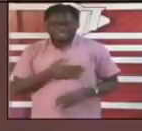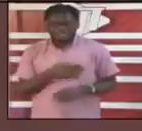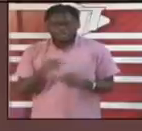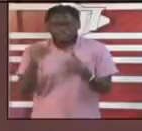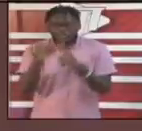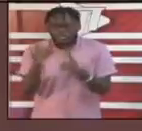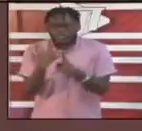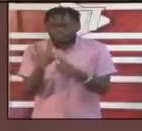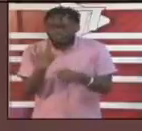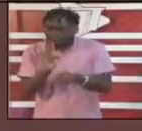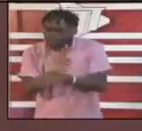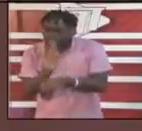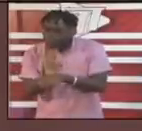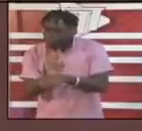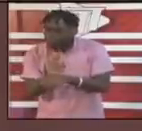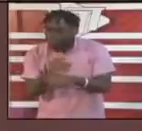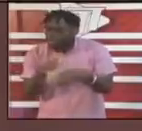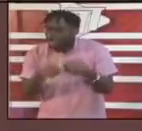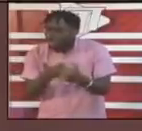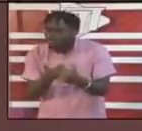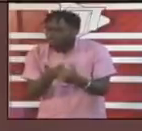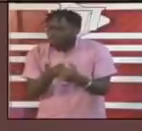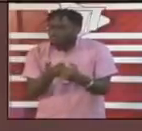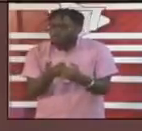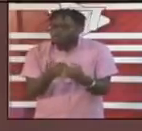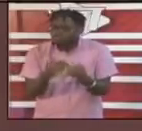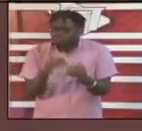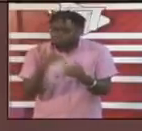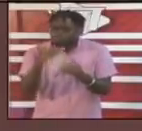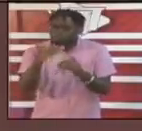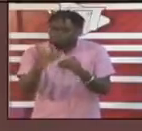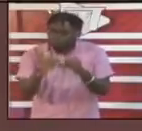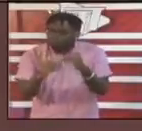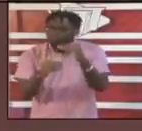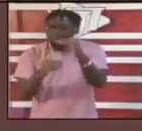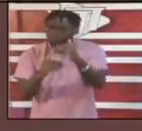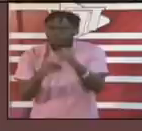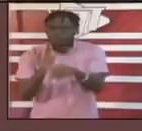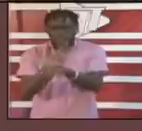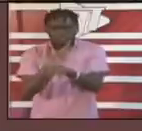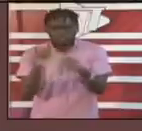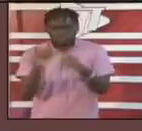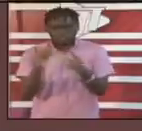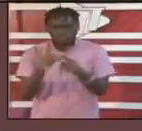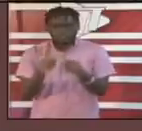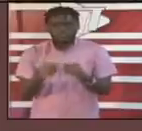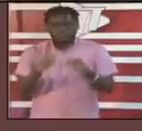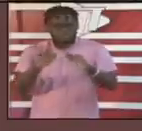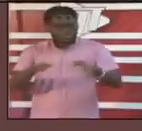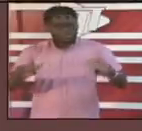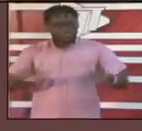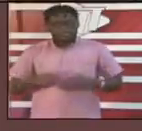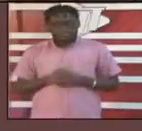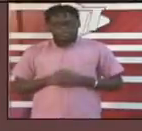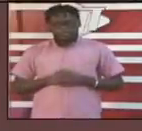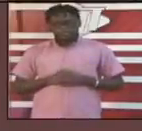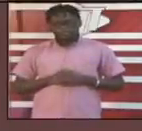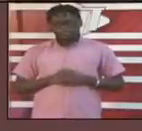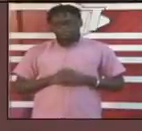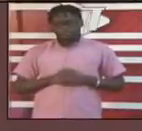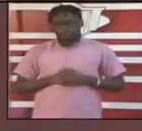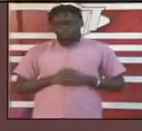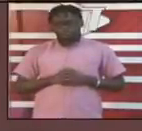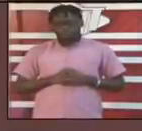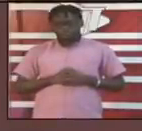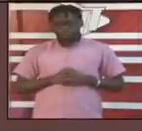Even though your child may have been getting schoolwork during the COVID period, they will now be in a